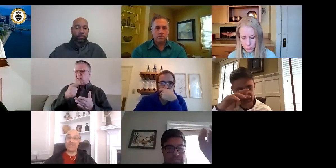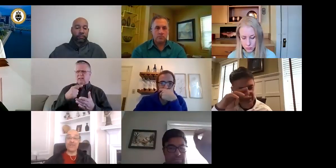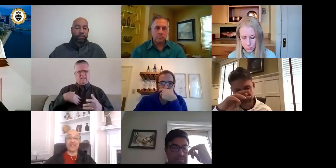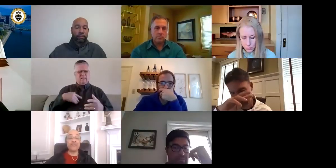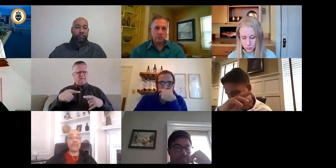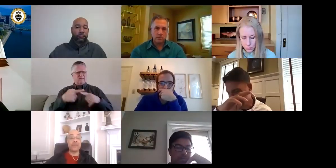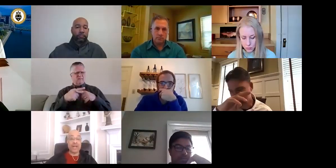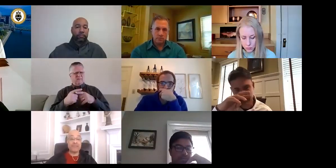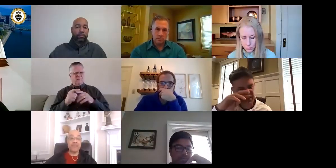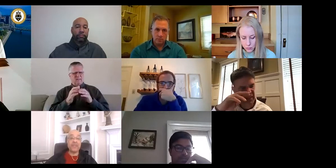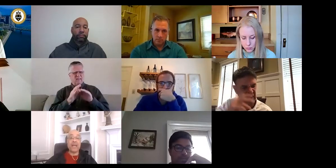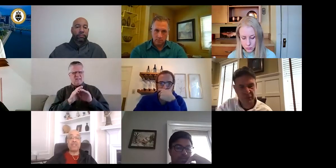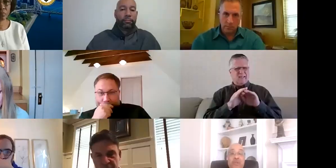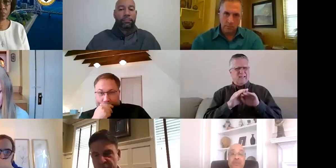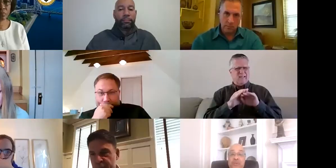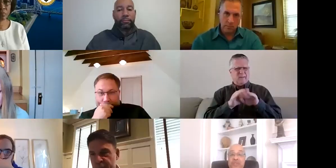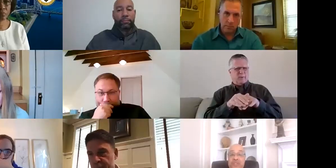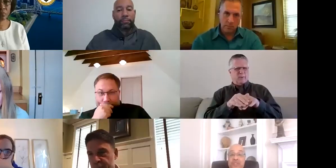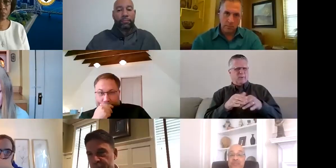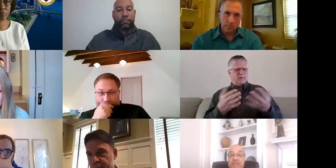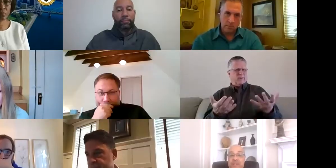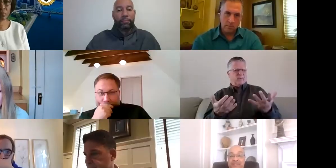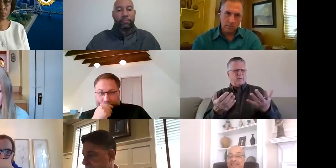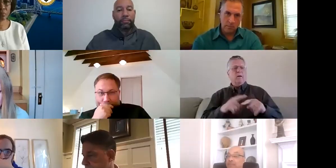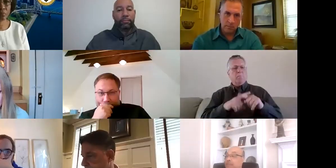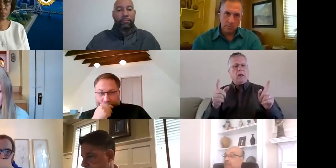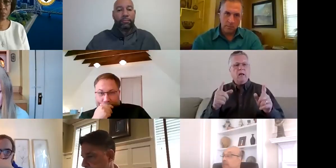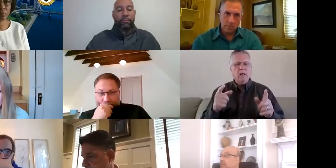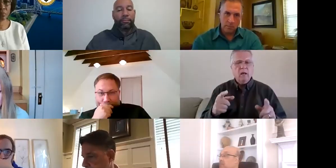hypocritical and curious. But I do support this bill.